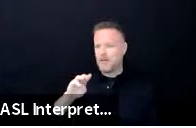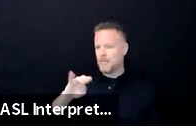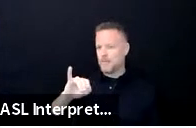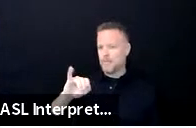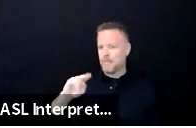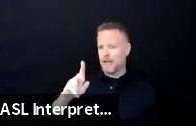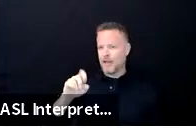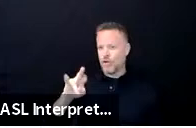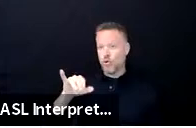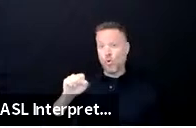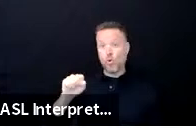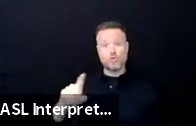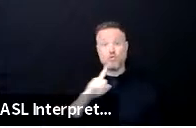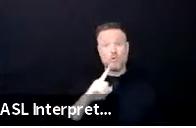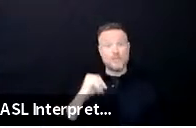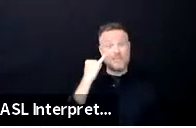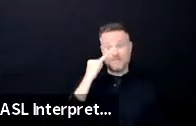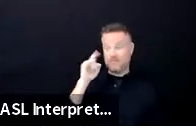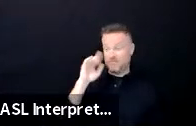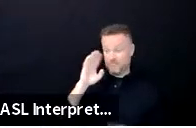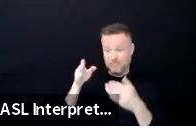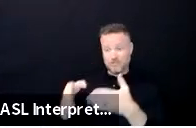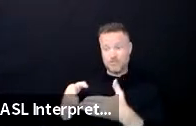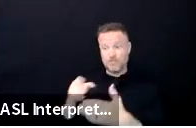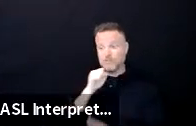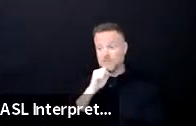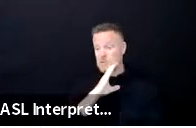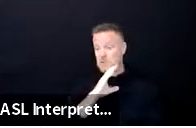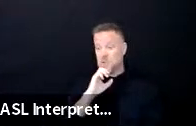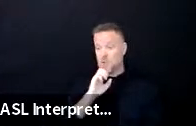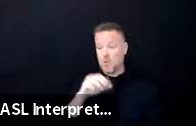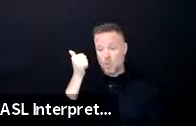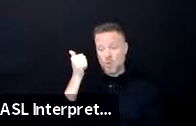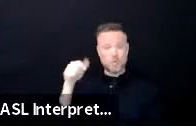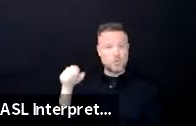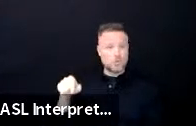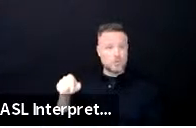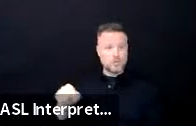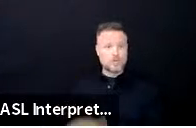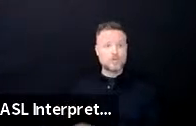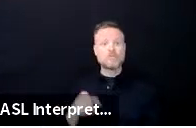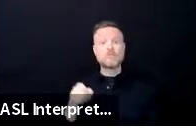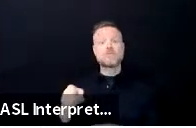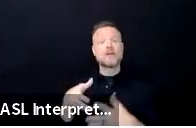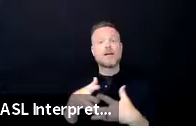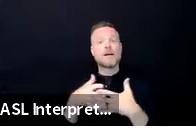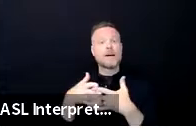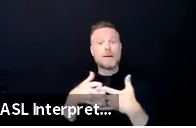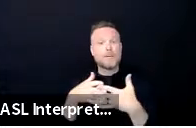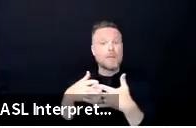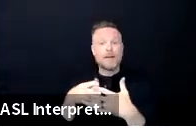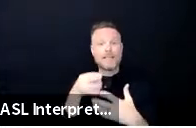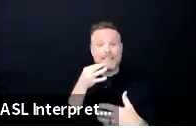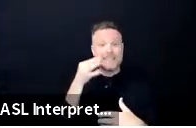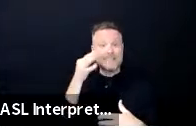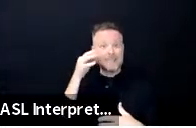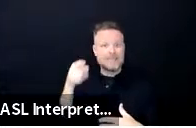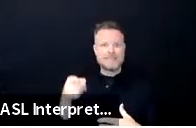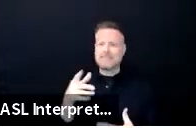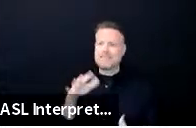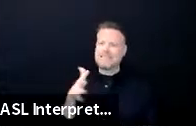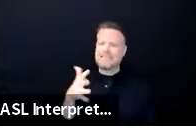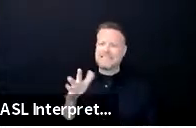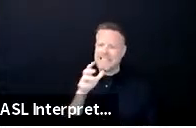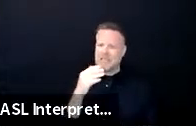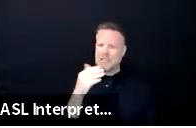especially in the older population. I want to call out that American Indian, the data doesn't look that good because we don't